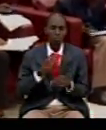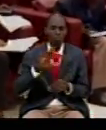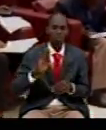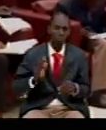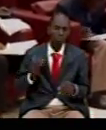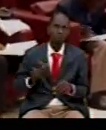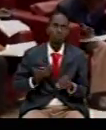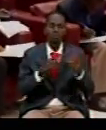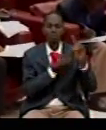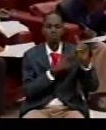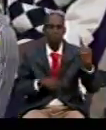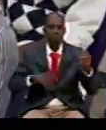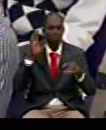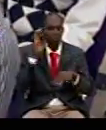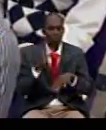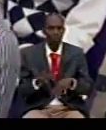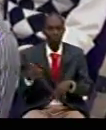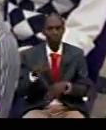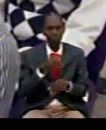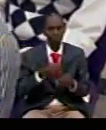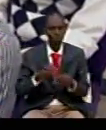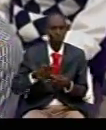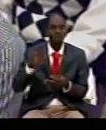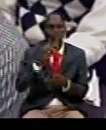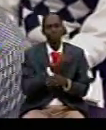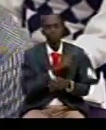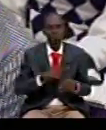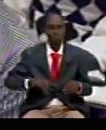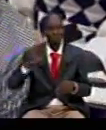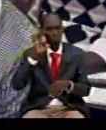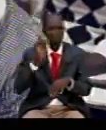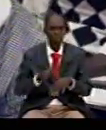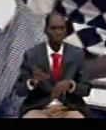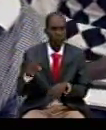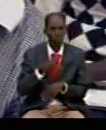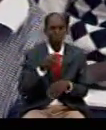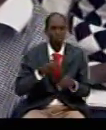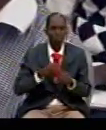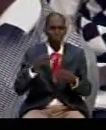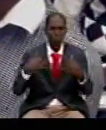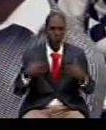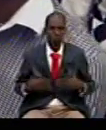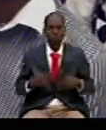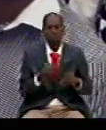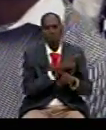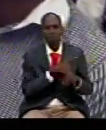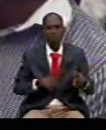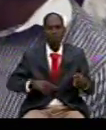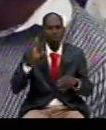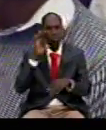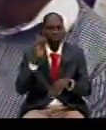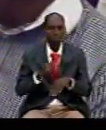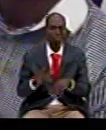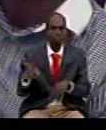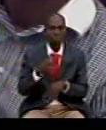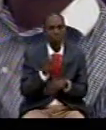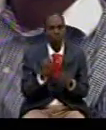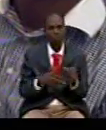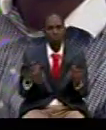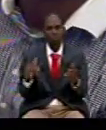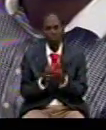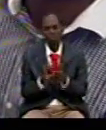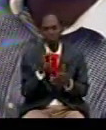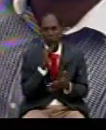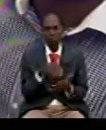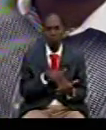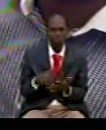your spirit, the Lord will touch you. In your body, the Lord will touch you. And everything that is weary and weak, and it's